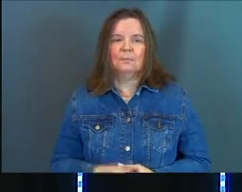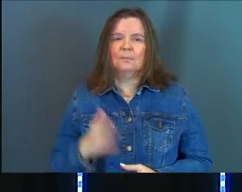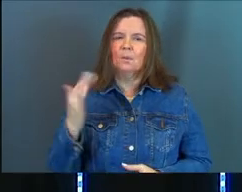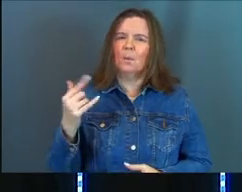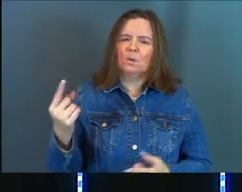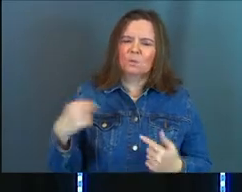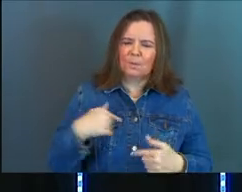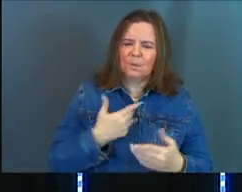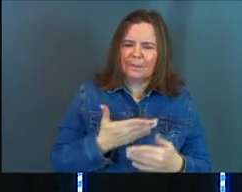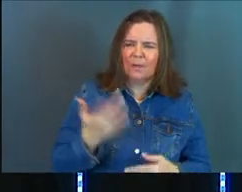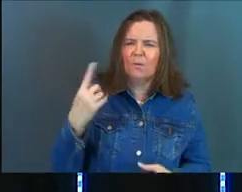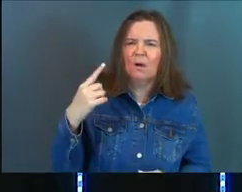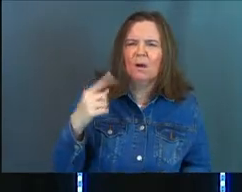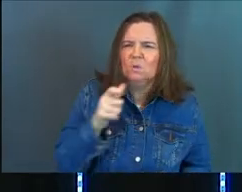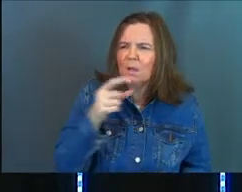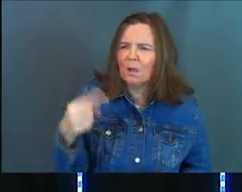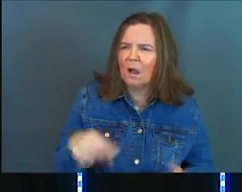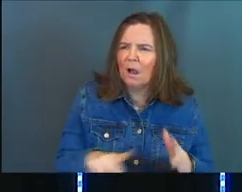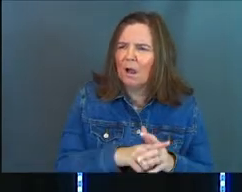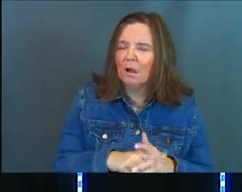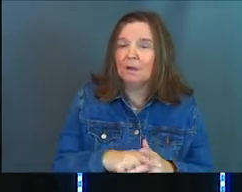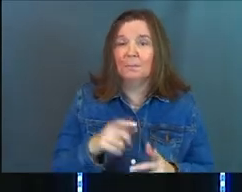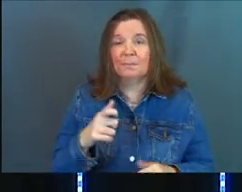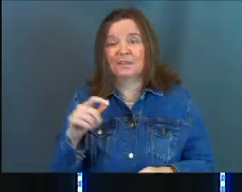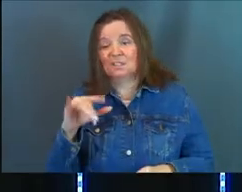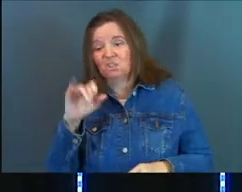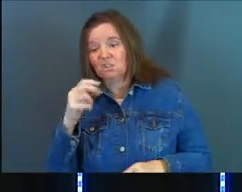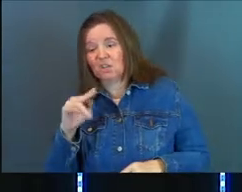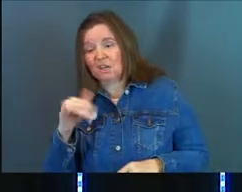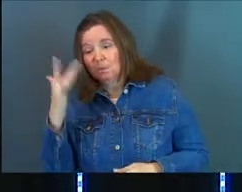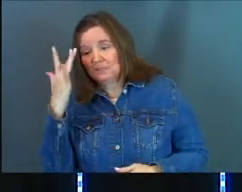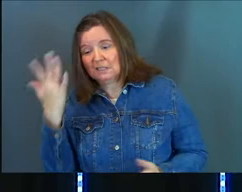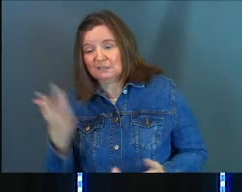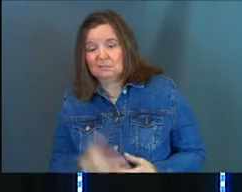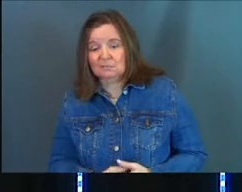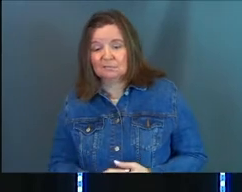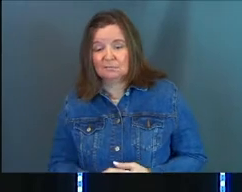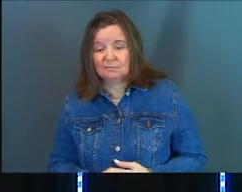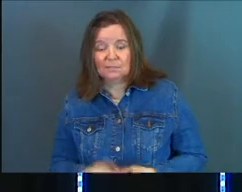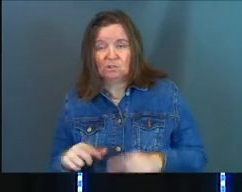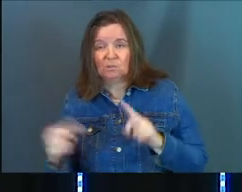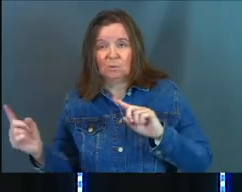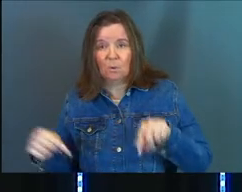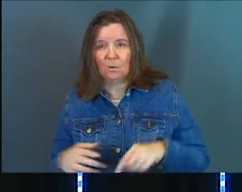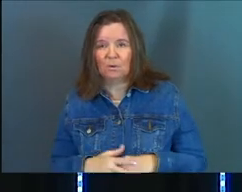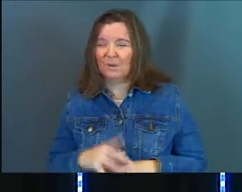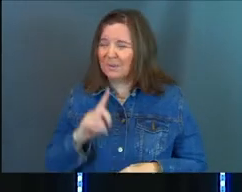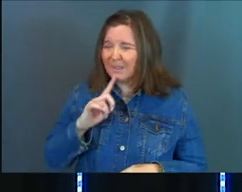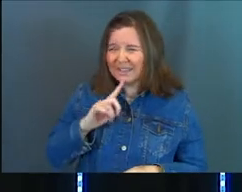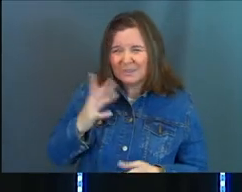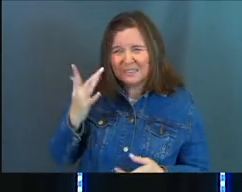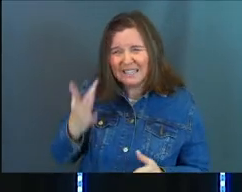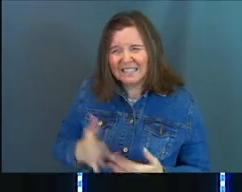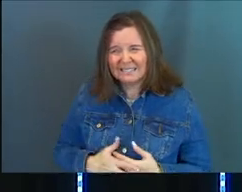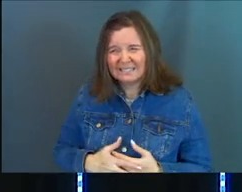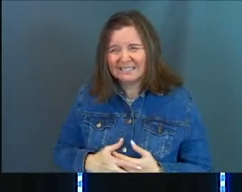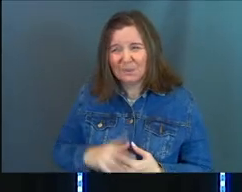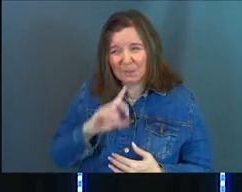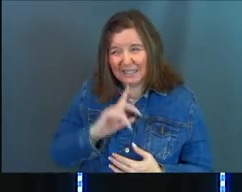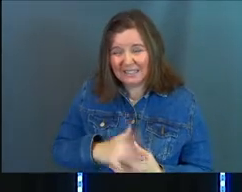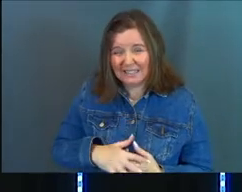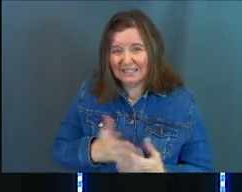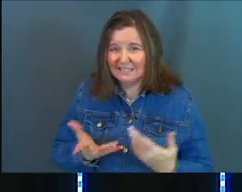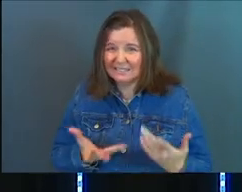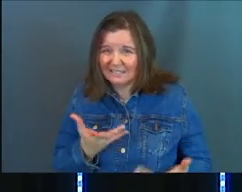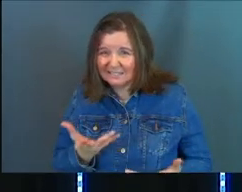Why didn't you come to this thing? Because little Johnny was sick, you know. Was he sick? Really?